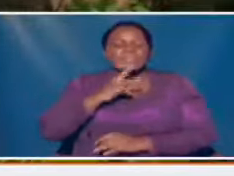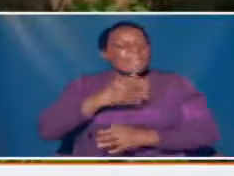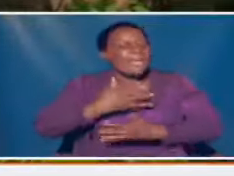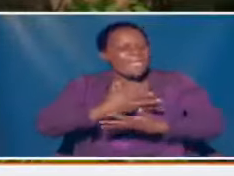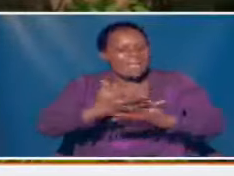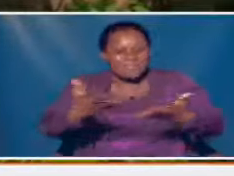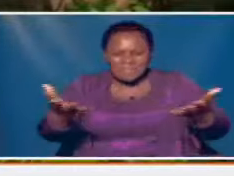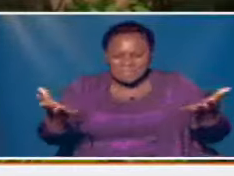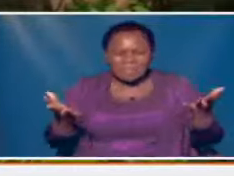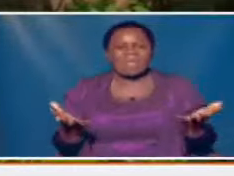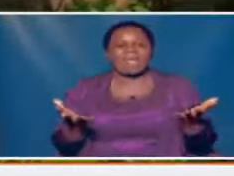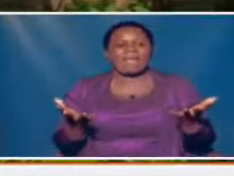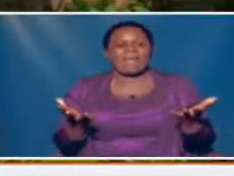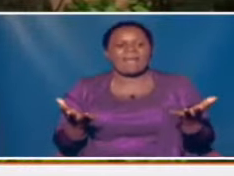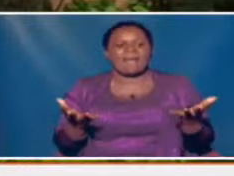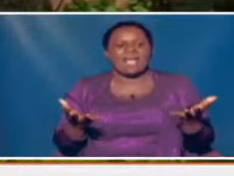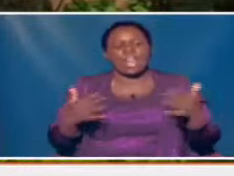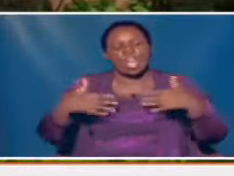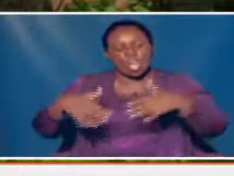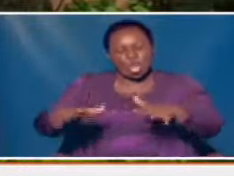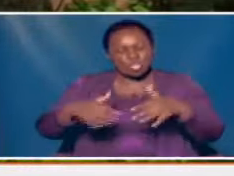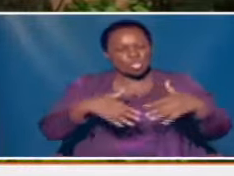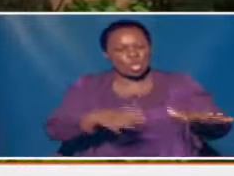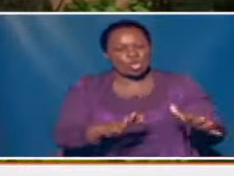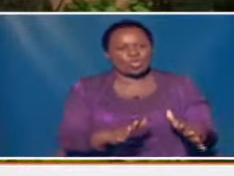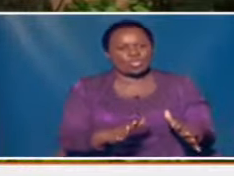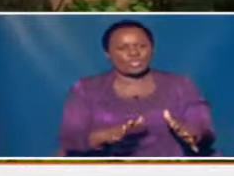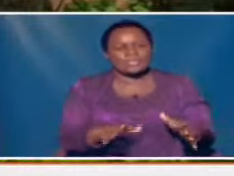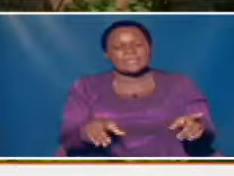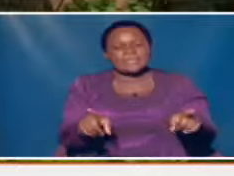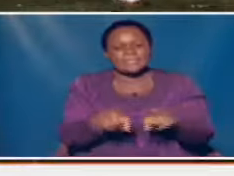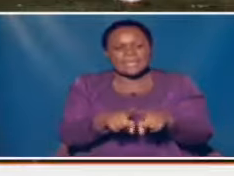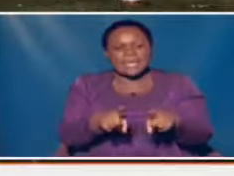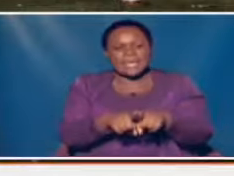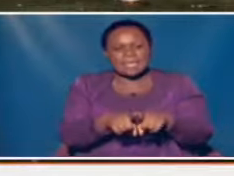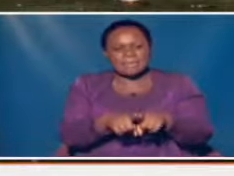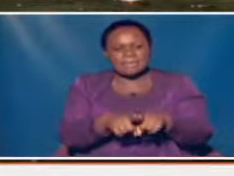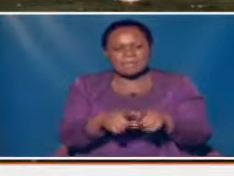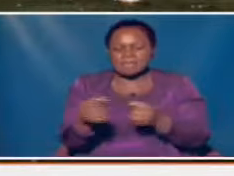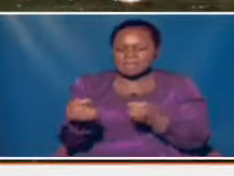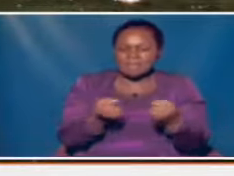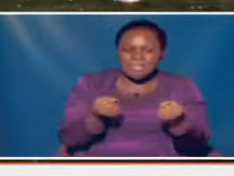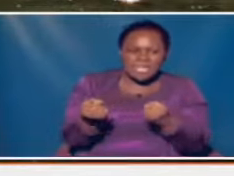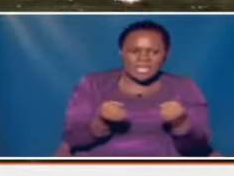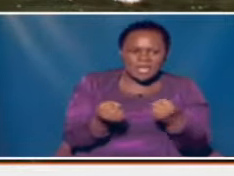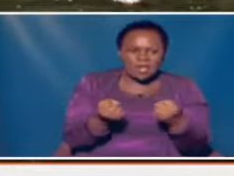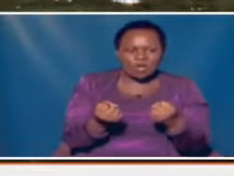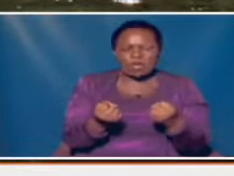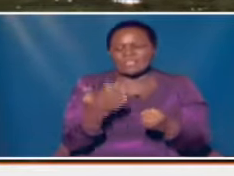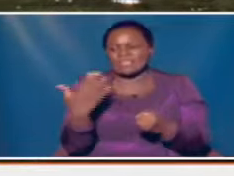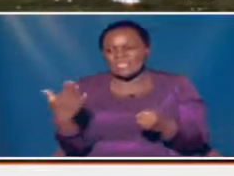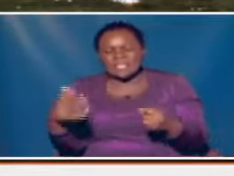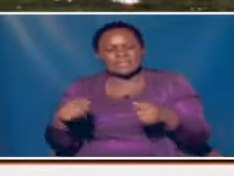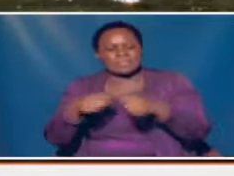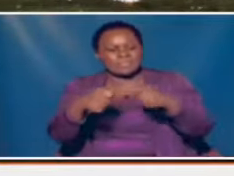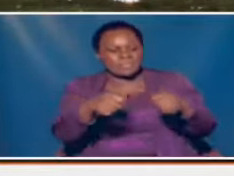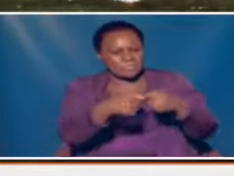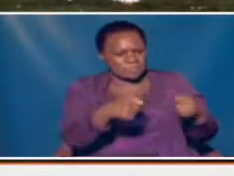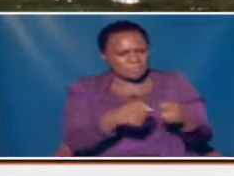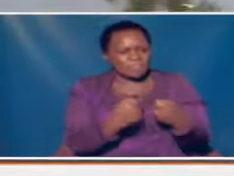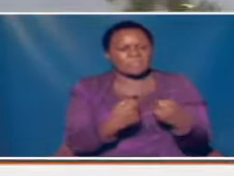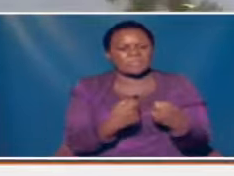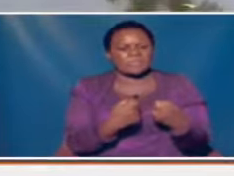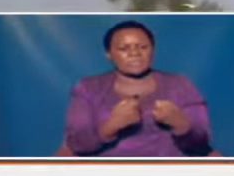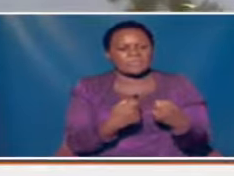everywhere, causing a lot of losses. Mention not the fancy cars and collateral products that have been in